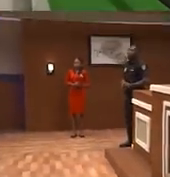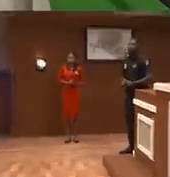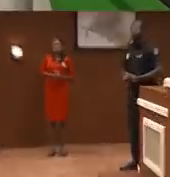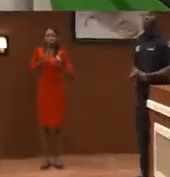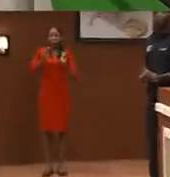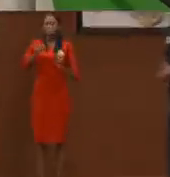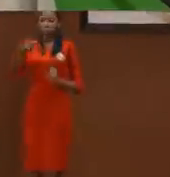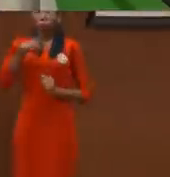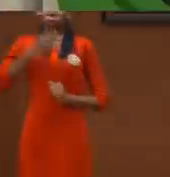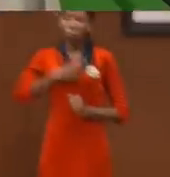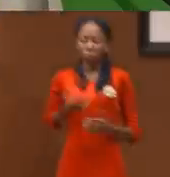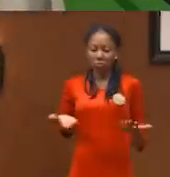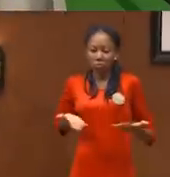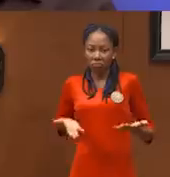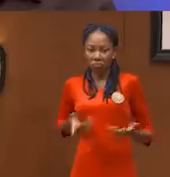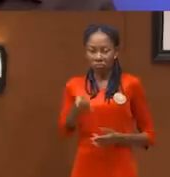Can you tell me why you are here?